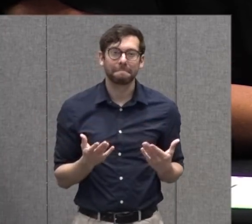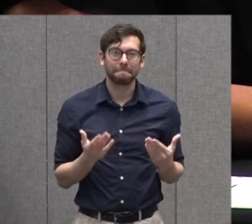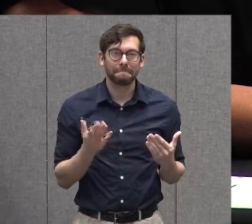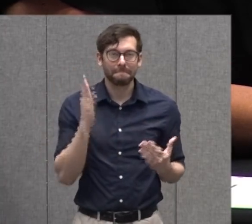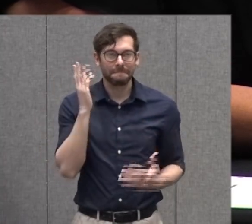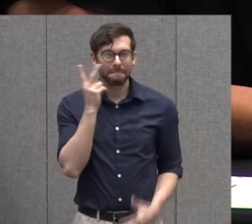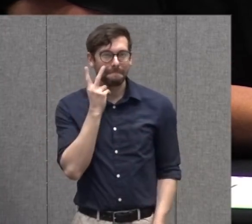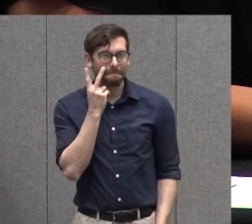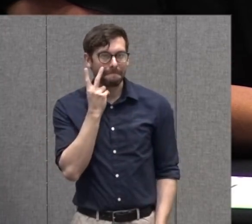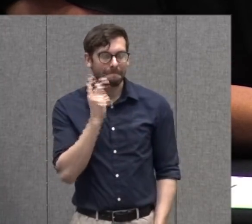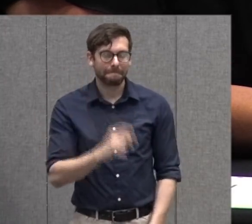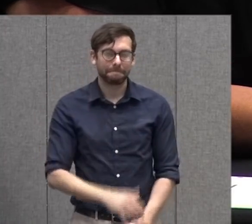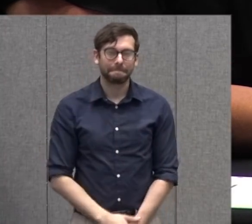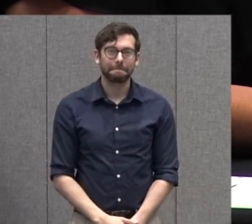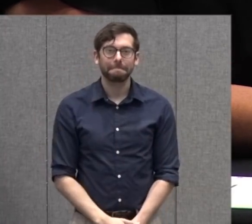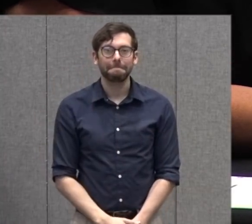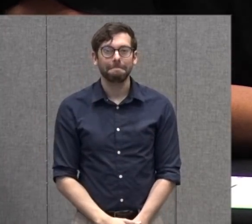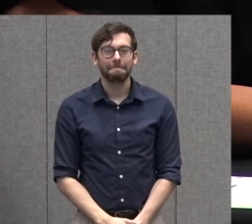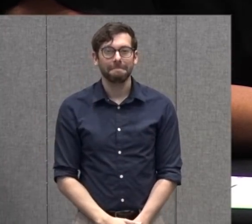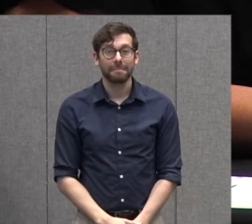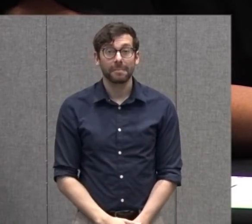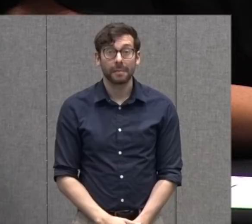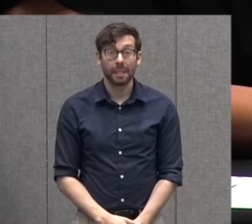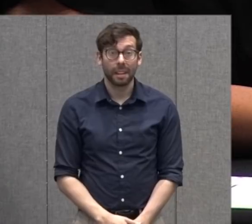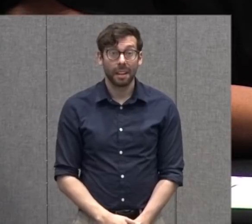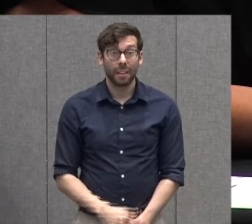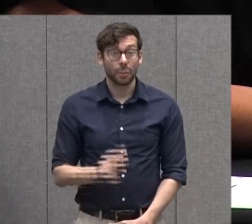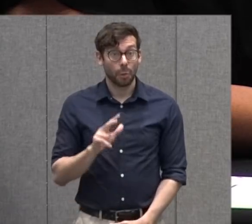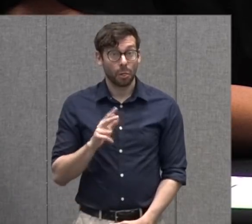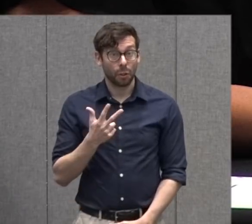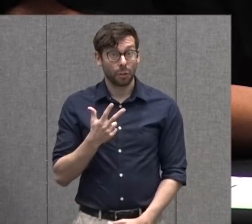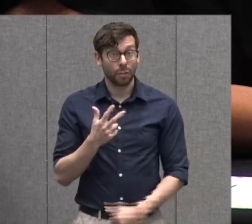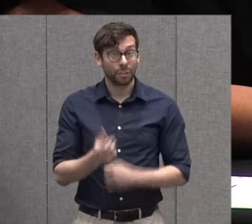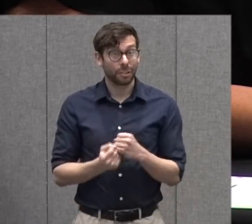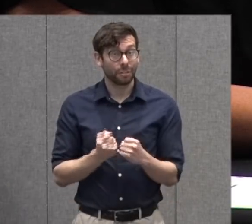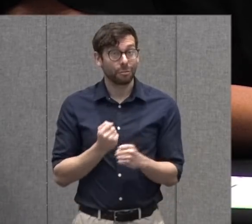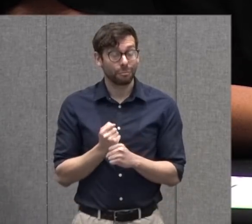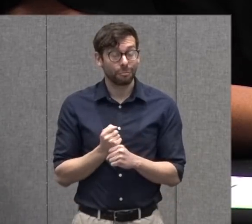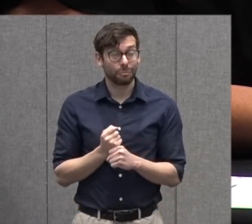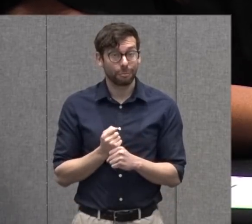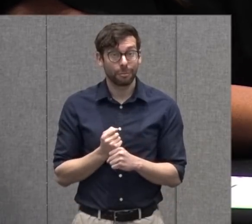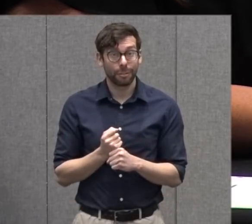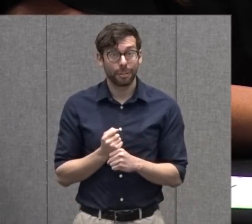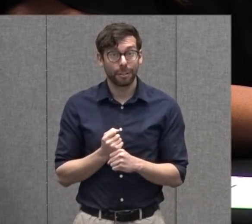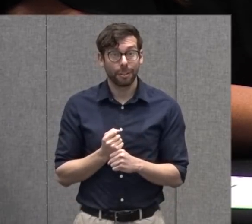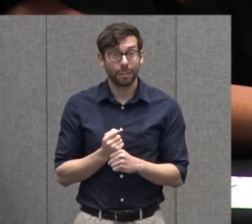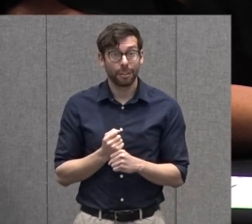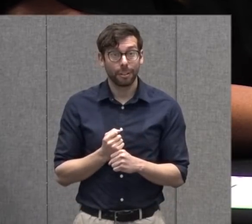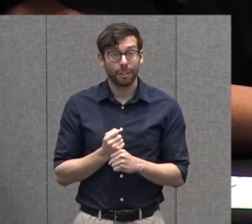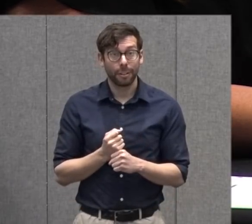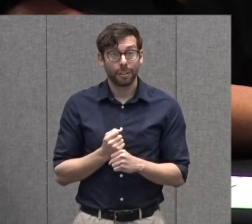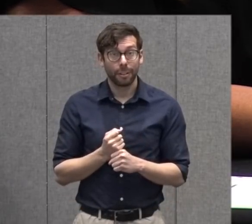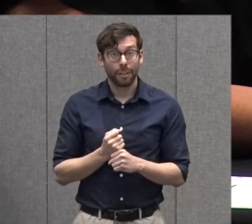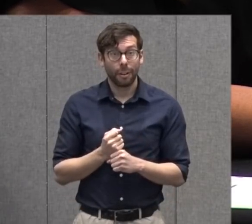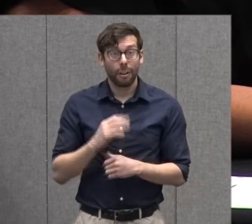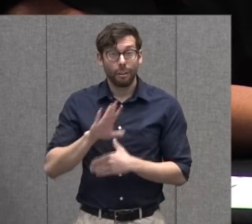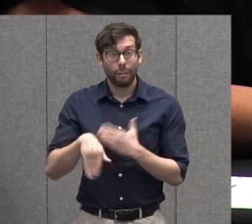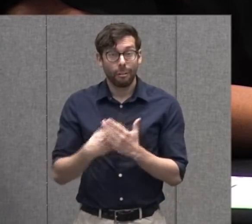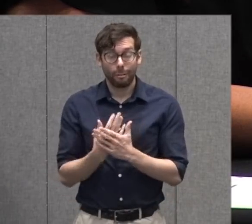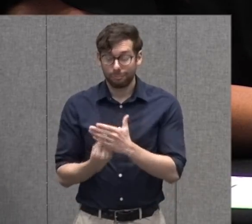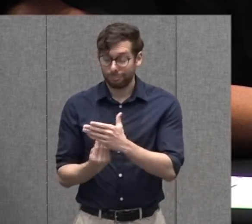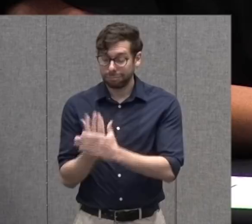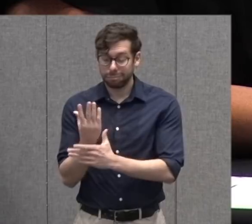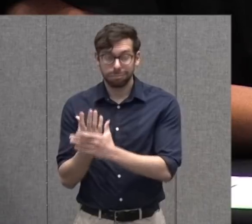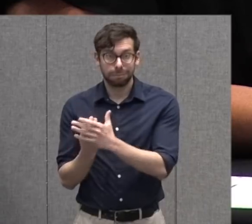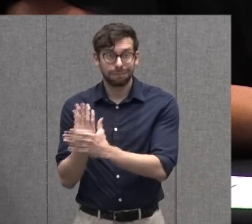Well, that next year was the 3rd year. He had the idea, and all the sprouts came up in the